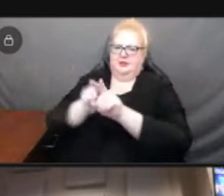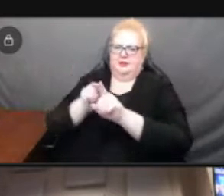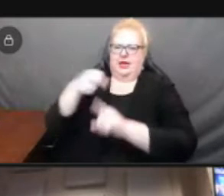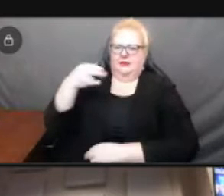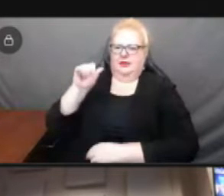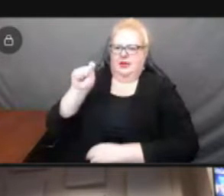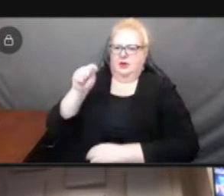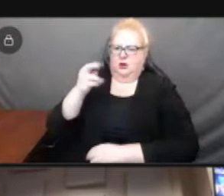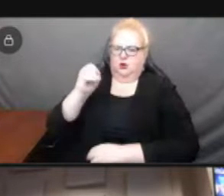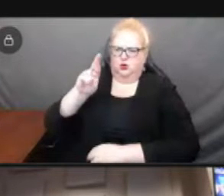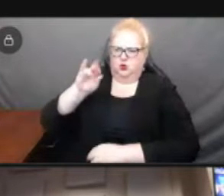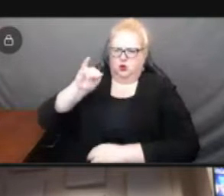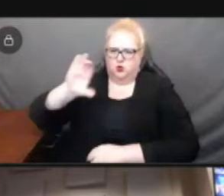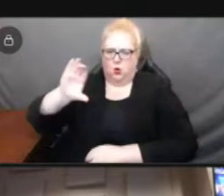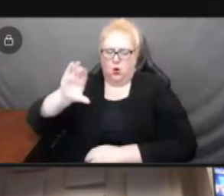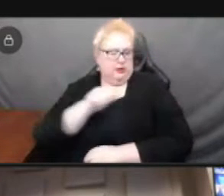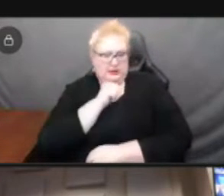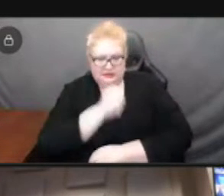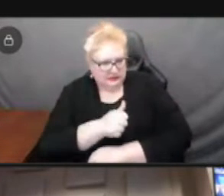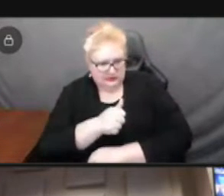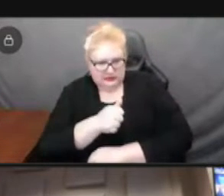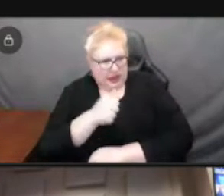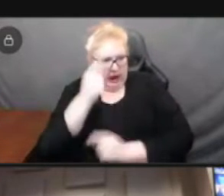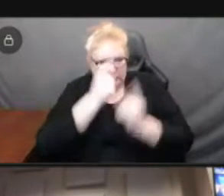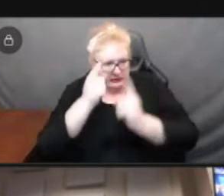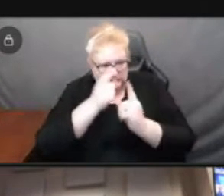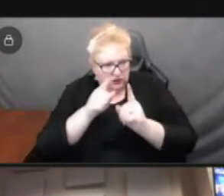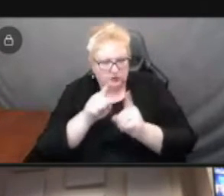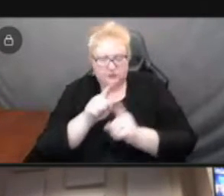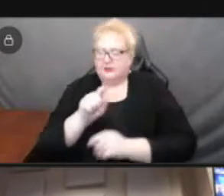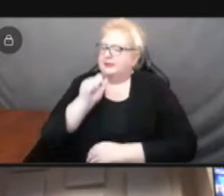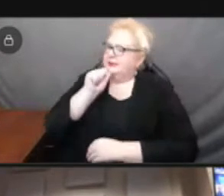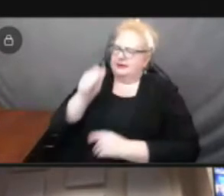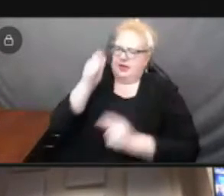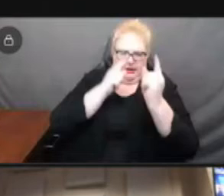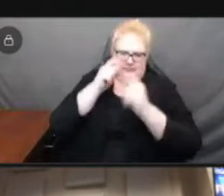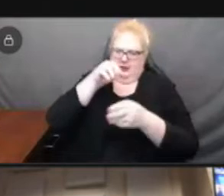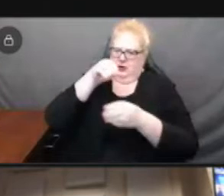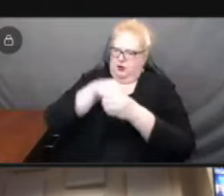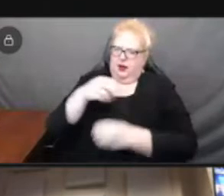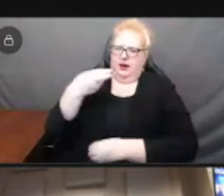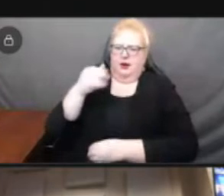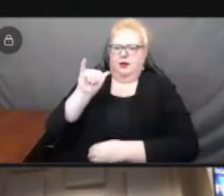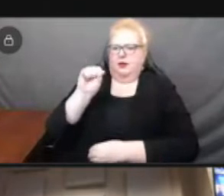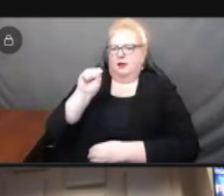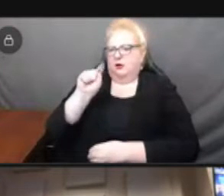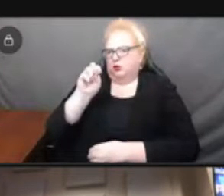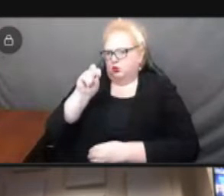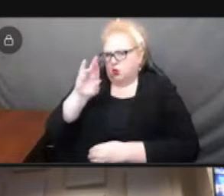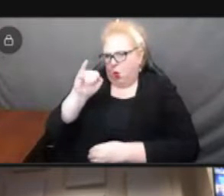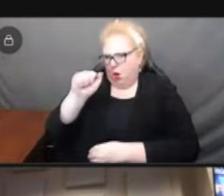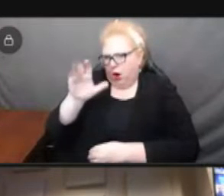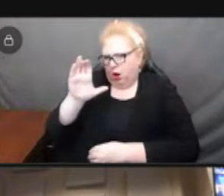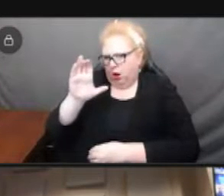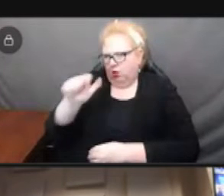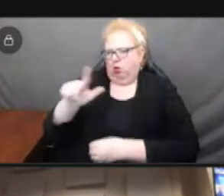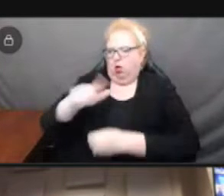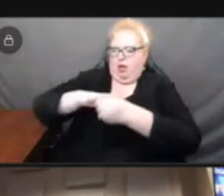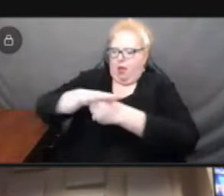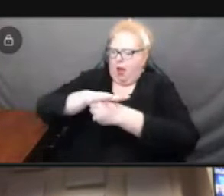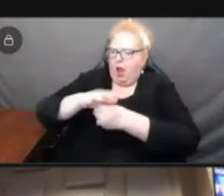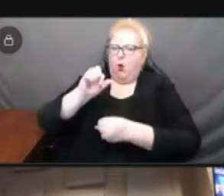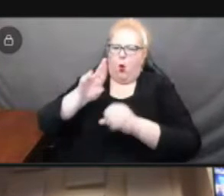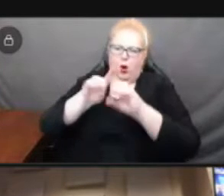area. It's not considered to be in the historical area, in the historical district. I know that the South